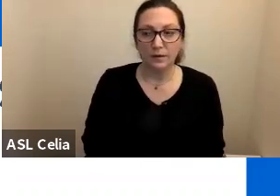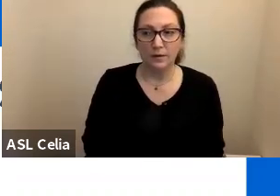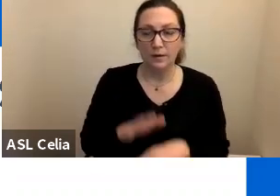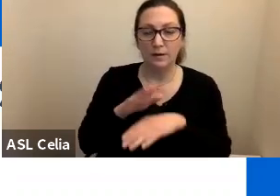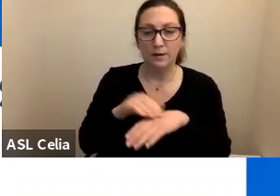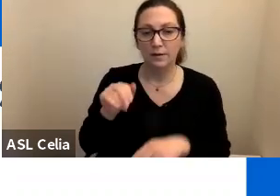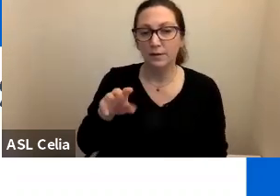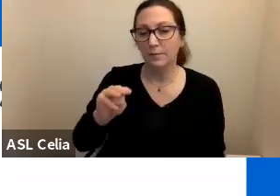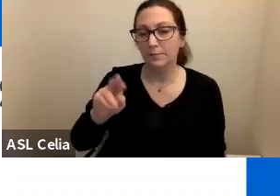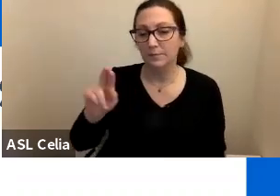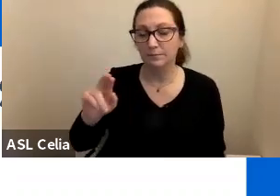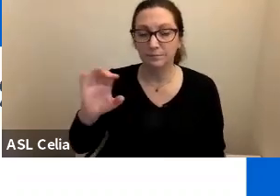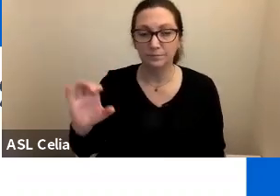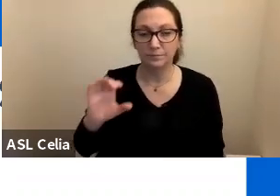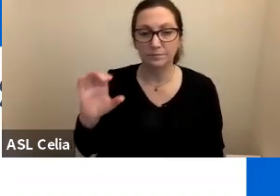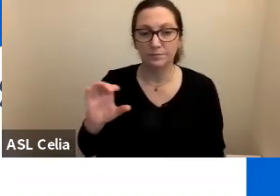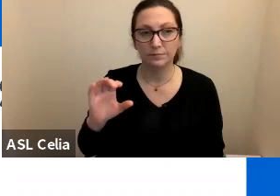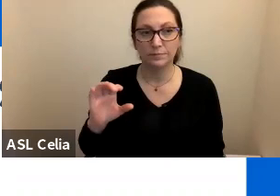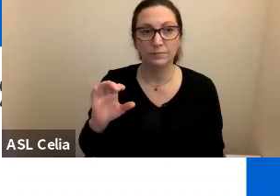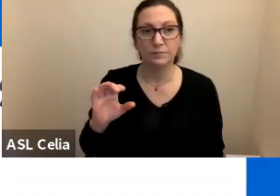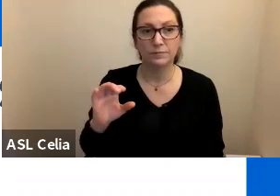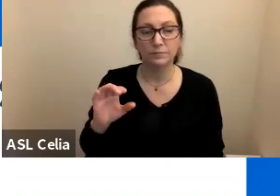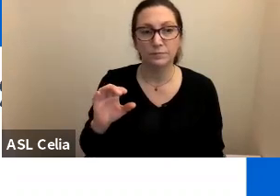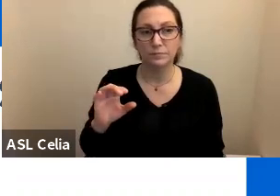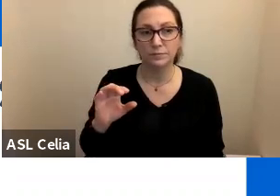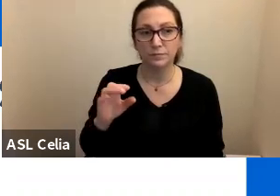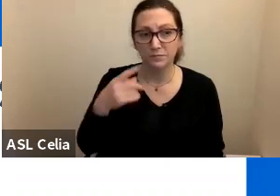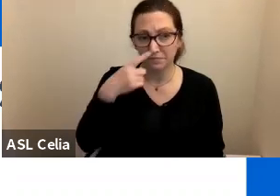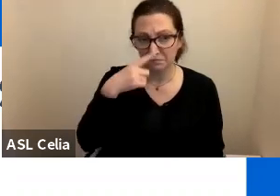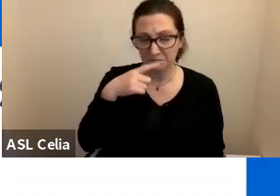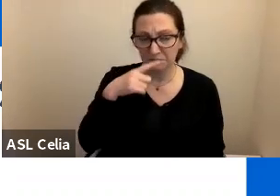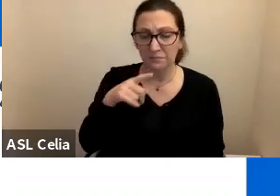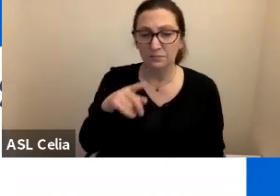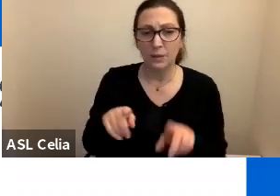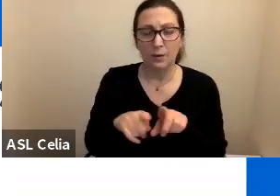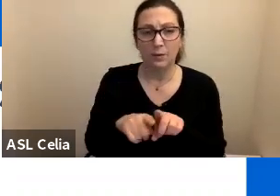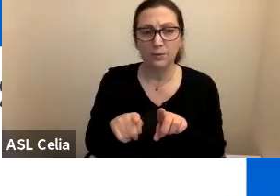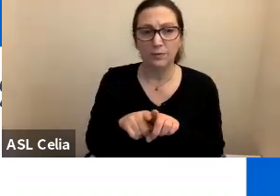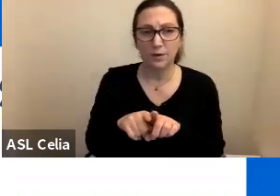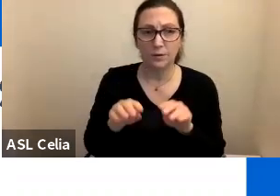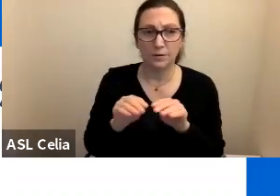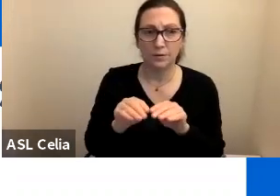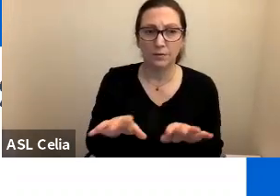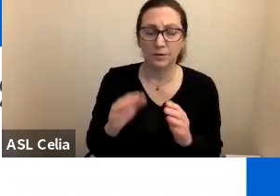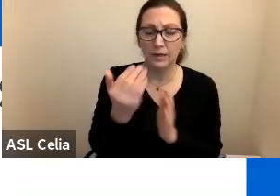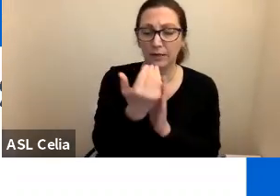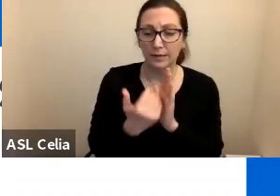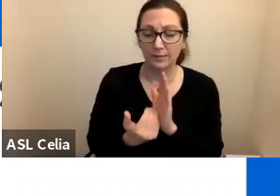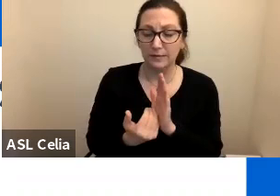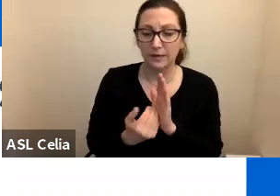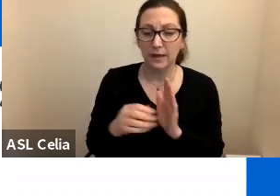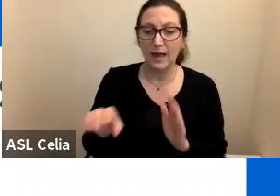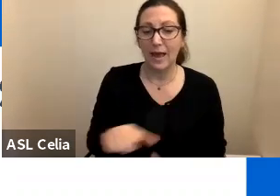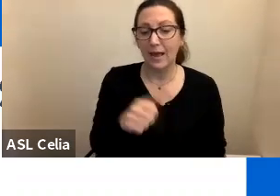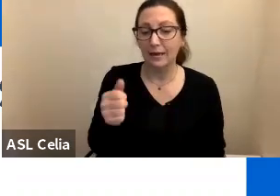Mr. Contemplacious? May we also receive a list of any BPS school that